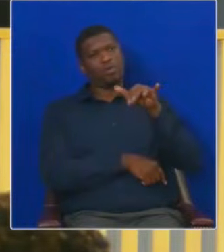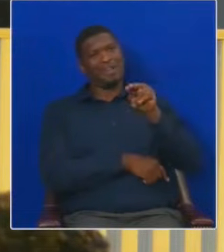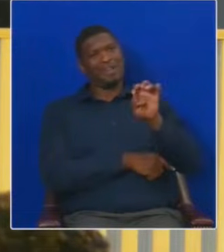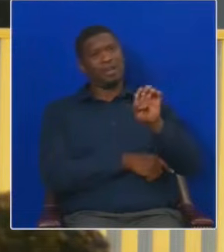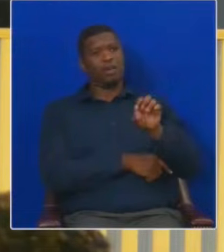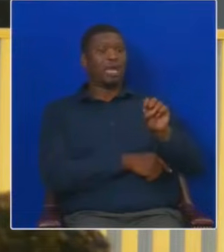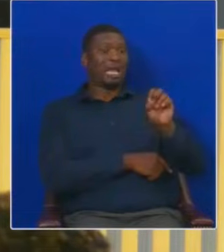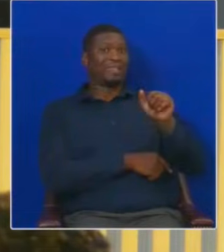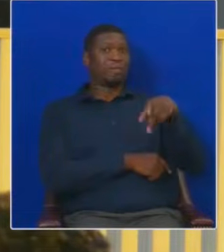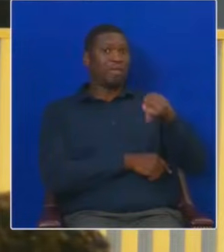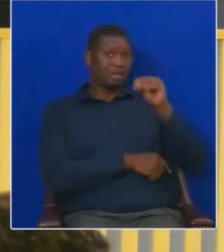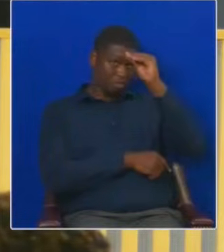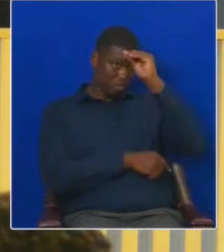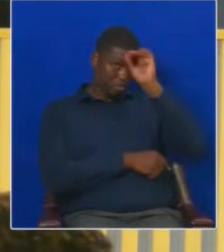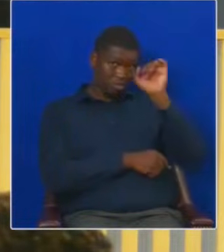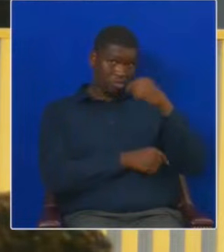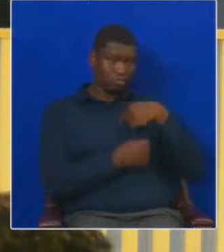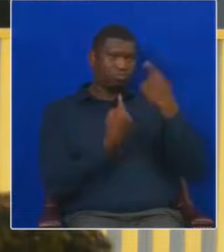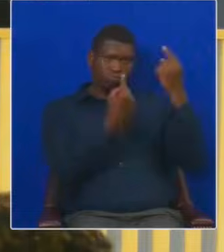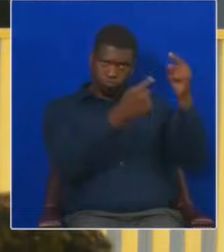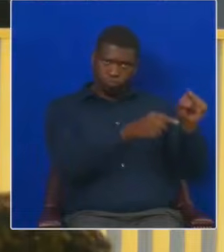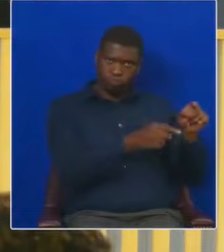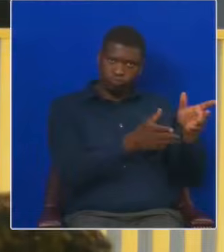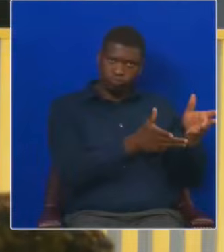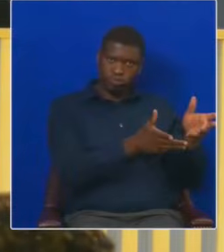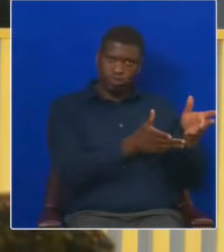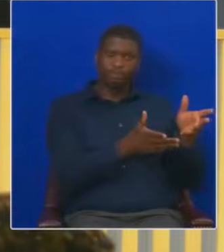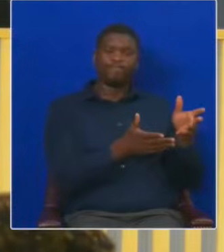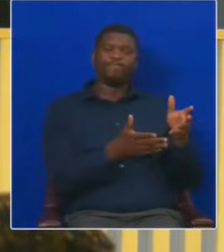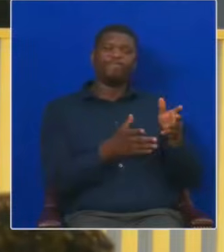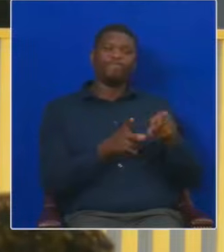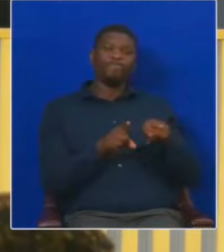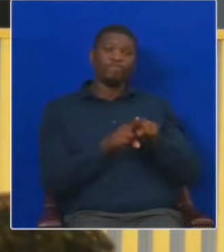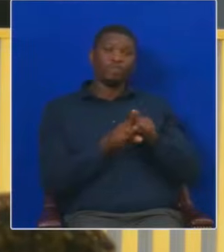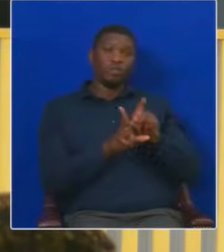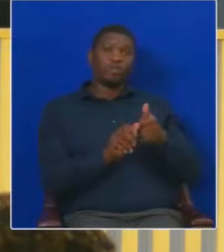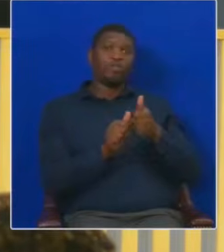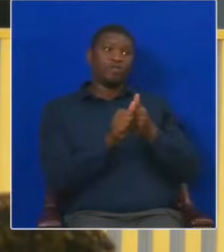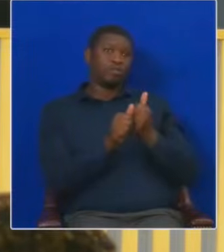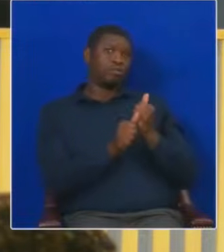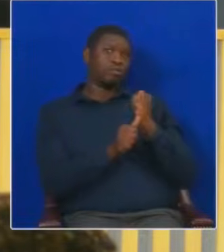have read out as per Annexure